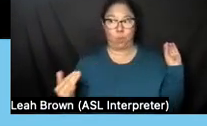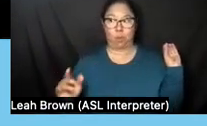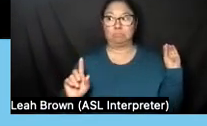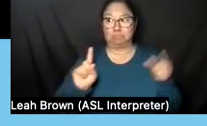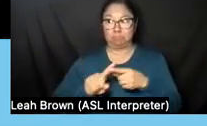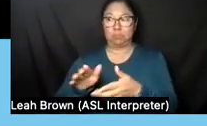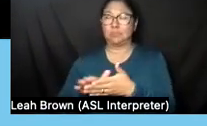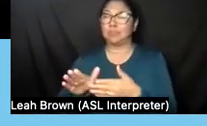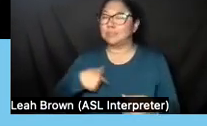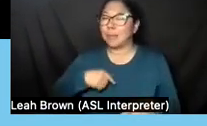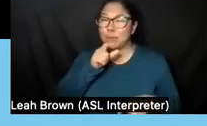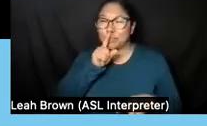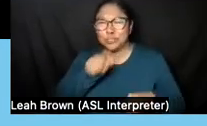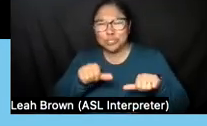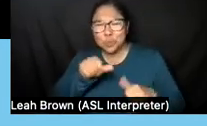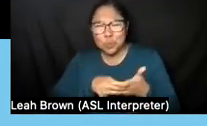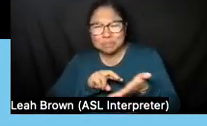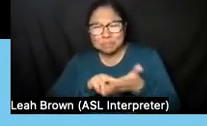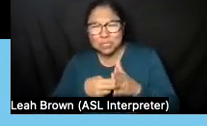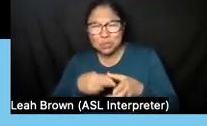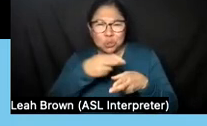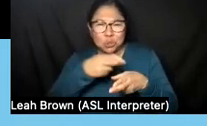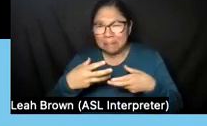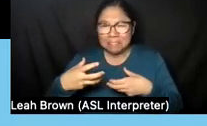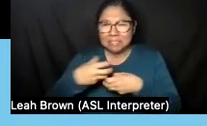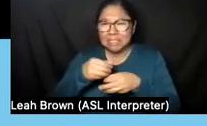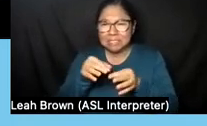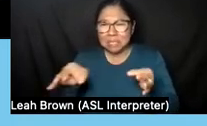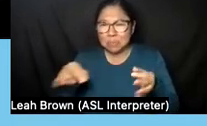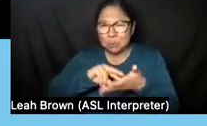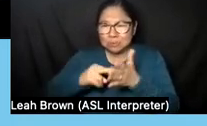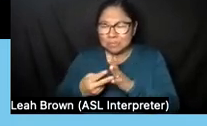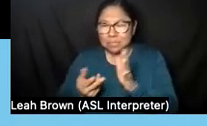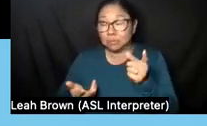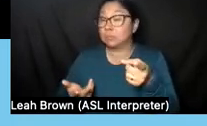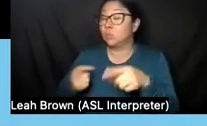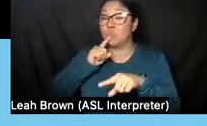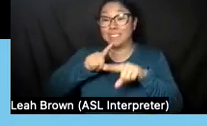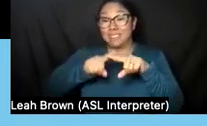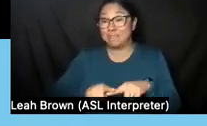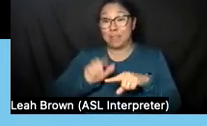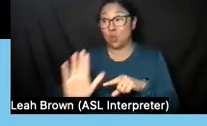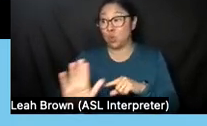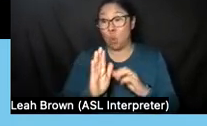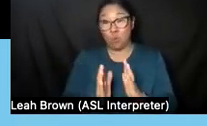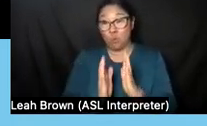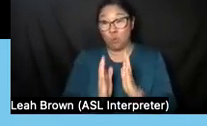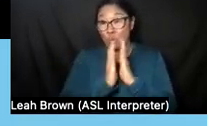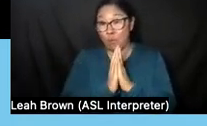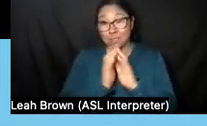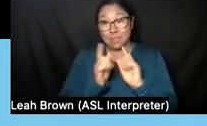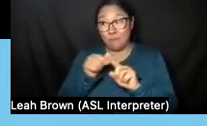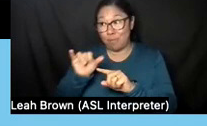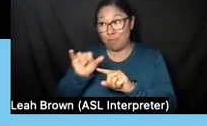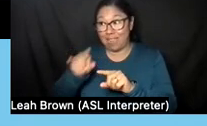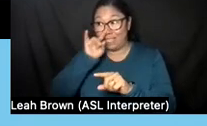I wasn't sure. I was like, I don't know what a short, concise statement would be. And it also depends on what you're requesting for that your kiddo as well. What caused the